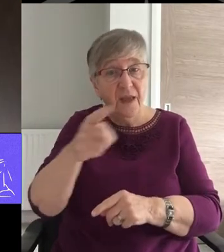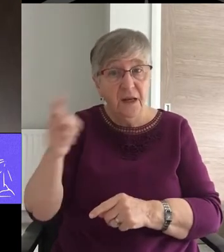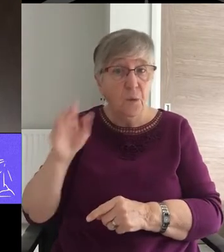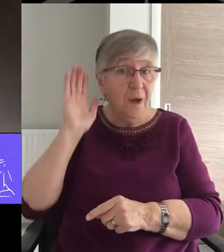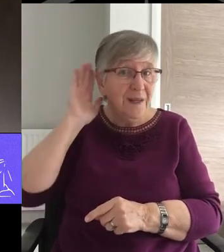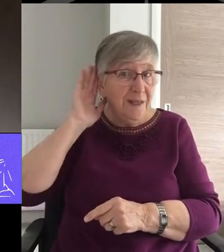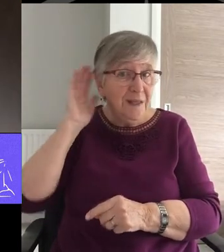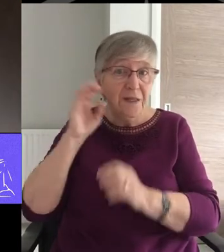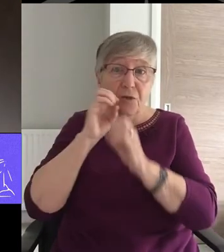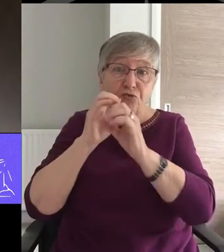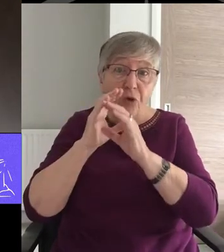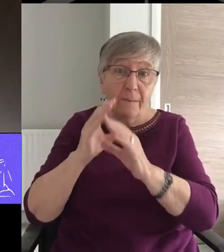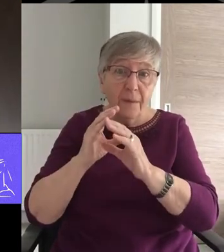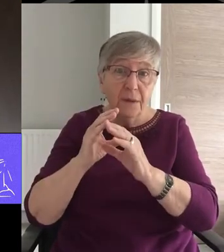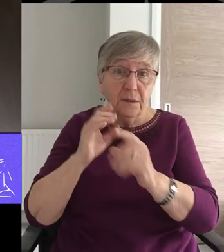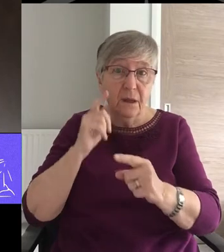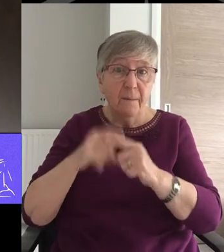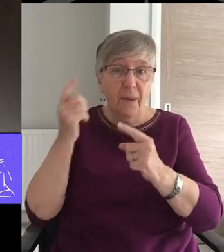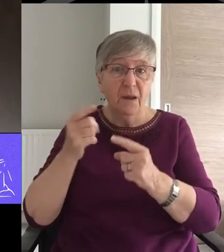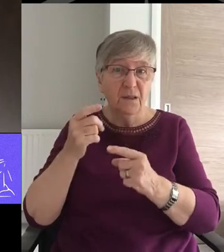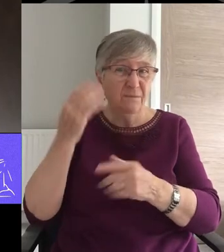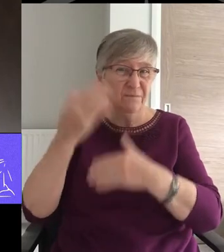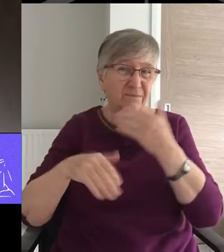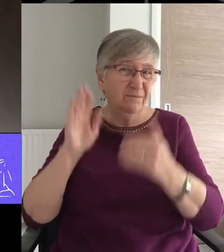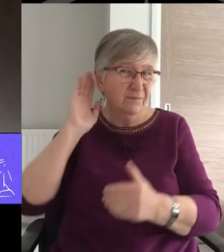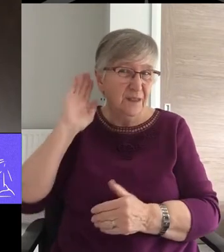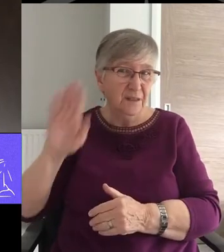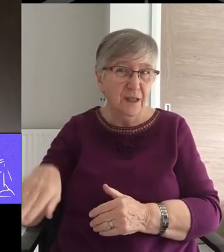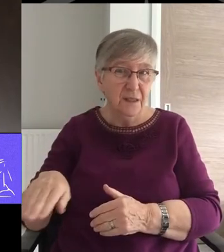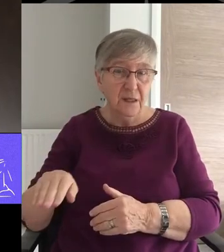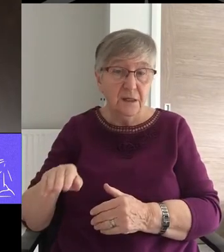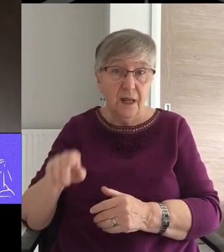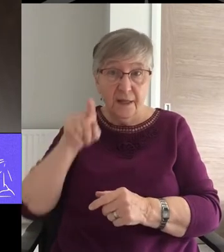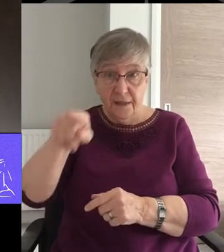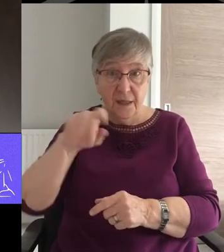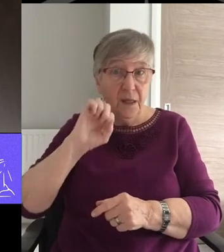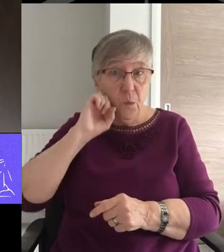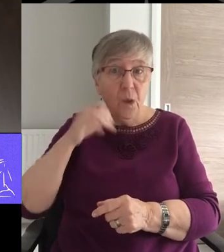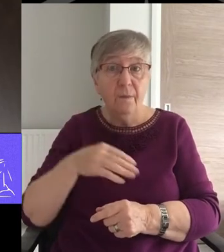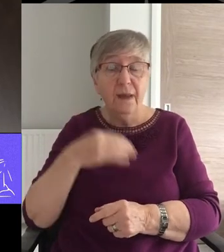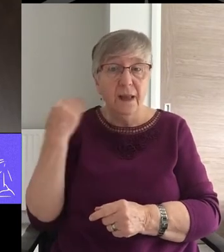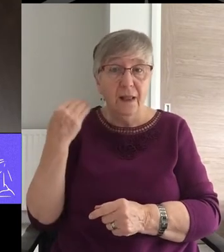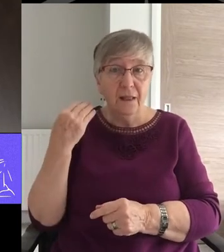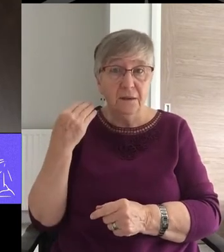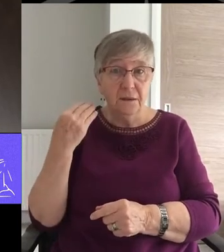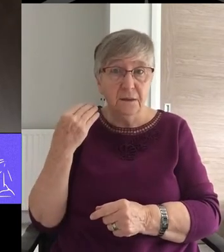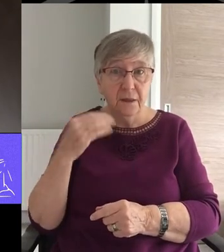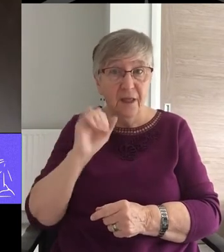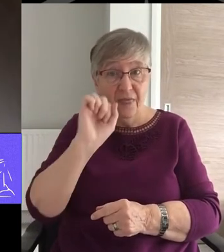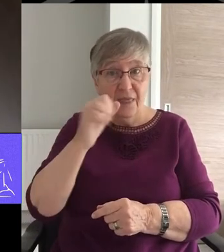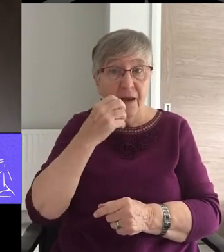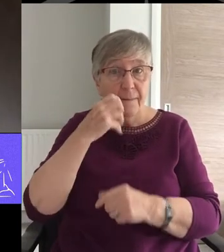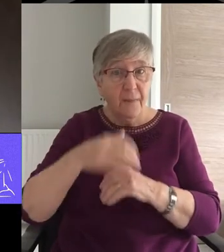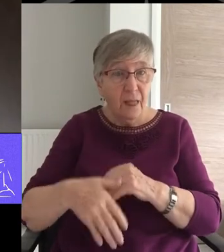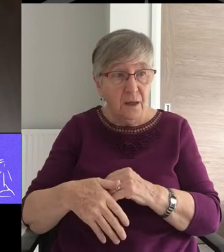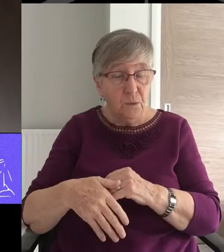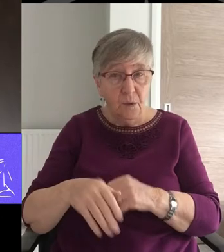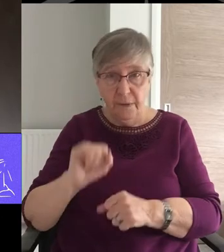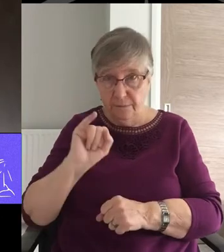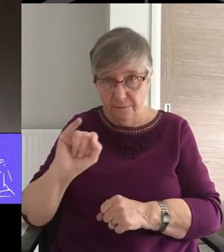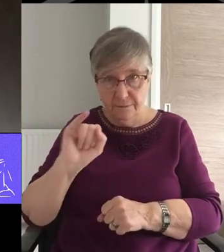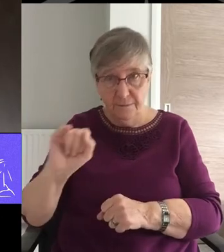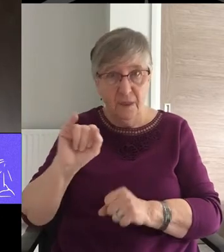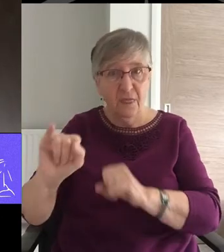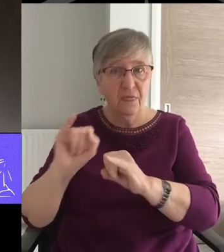trumpet but does not heed the warning and the sword comes and takes their life, their blood will be on their